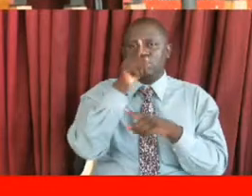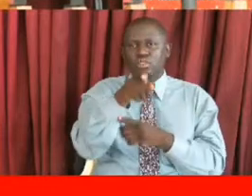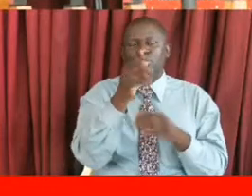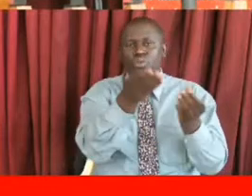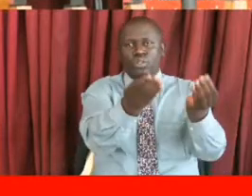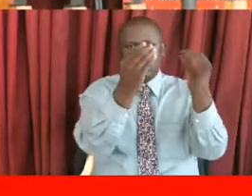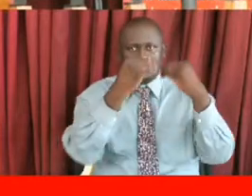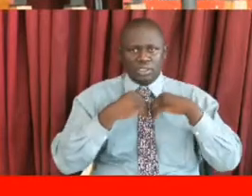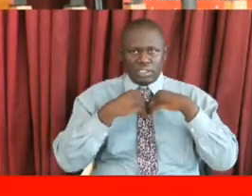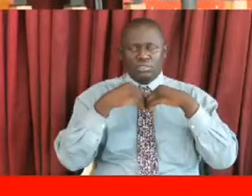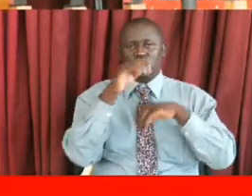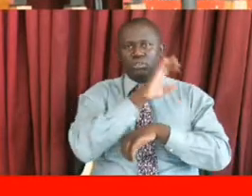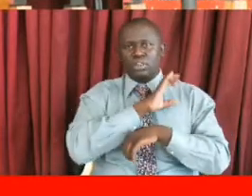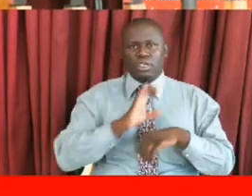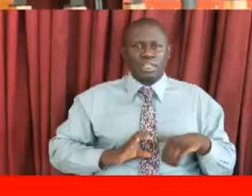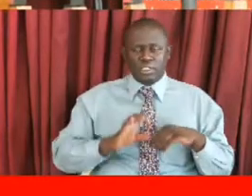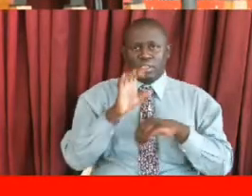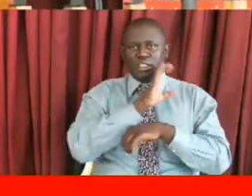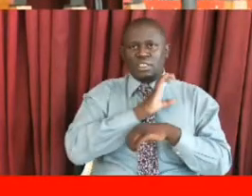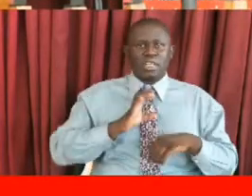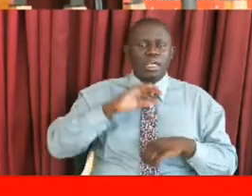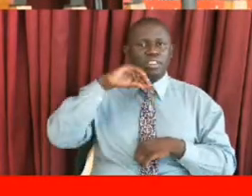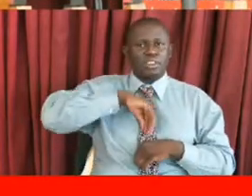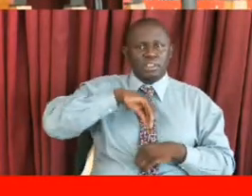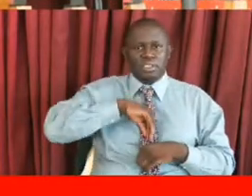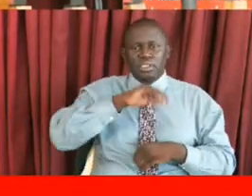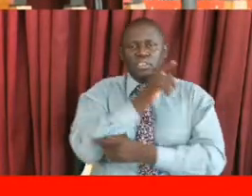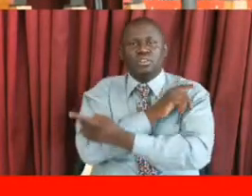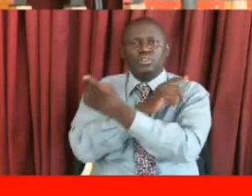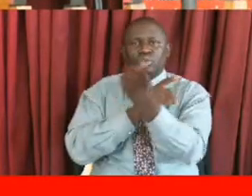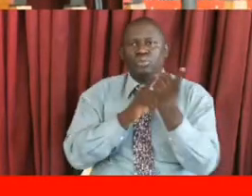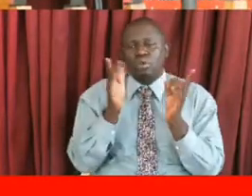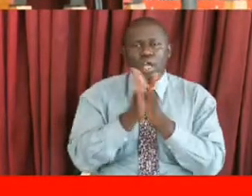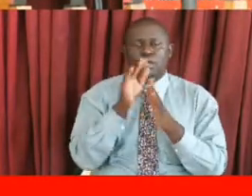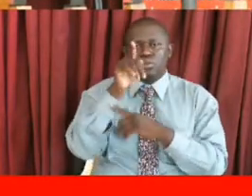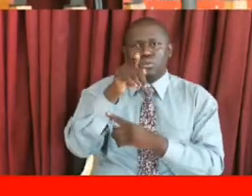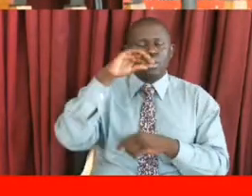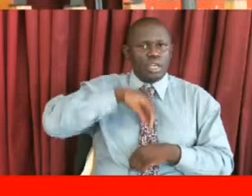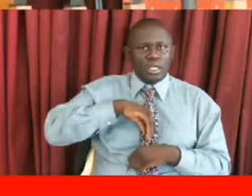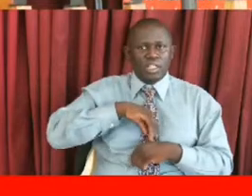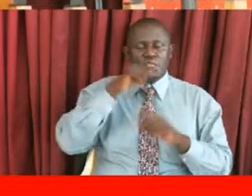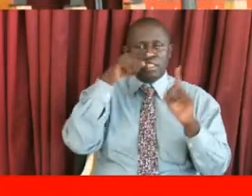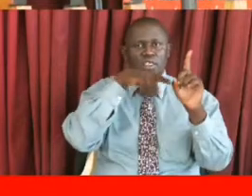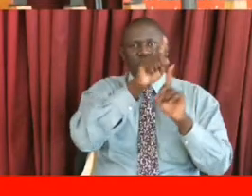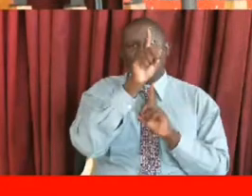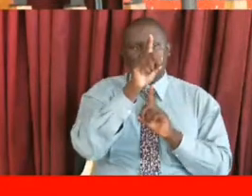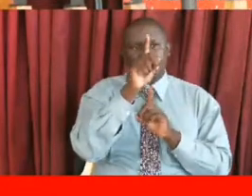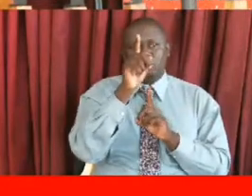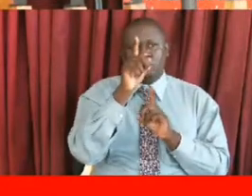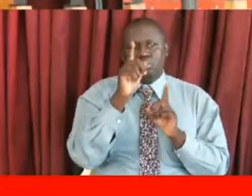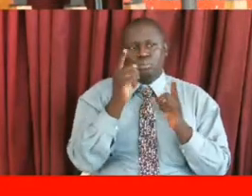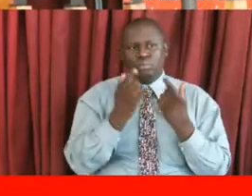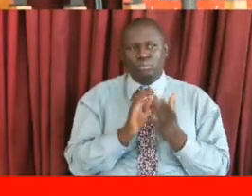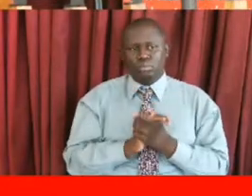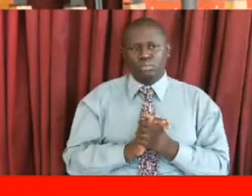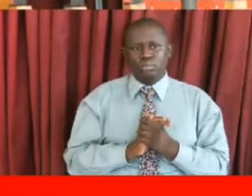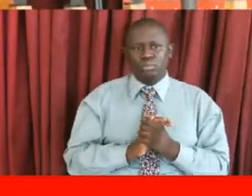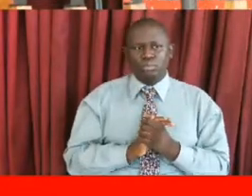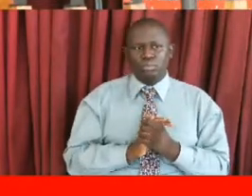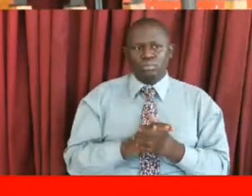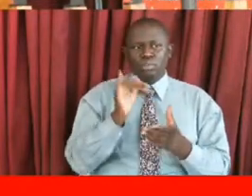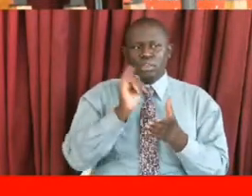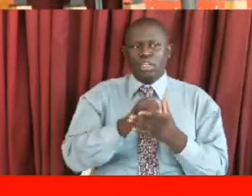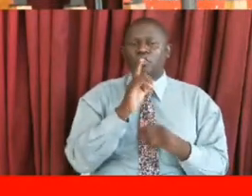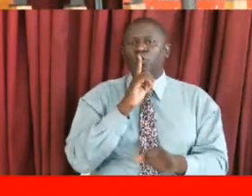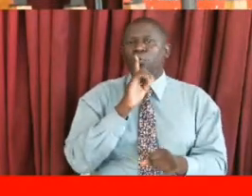Christ Christ is in you and you are in him you s with him that is the